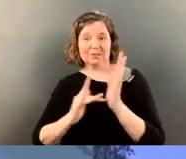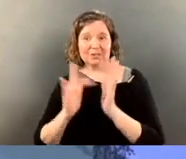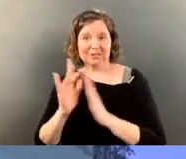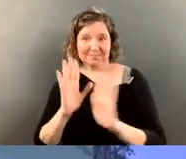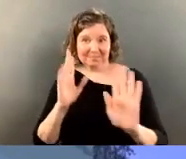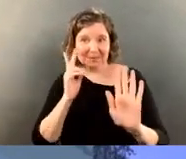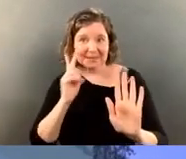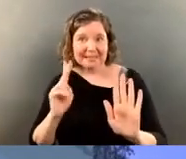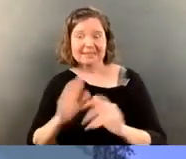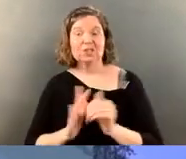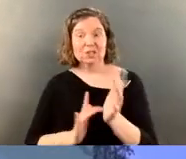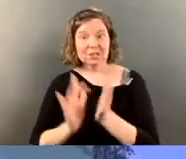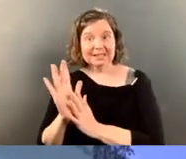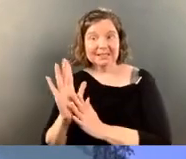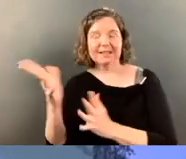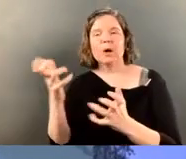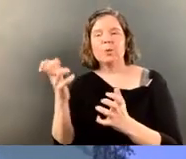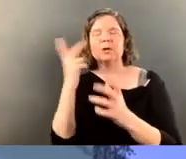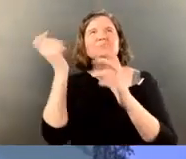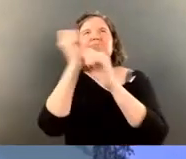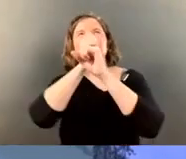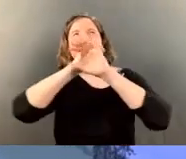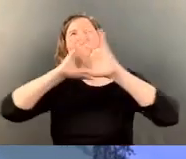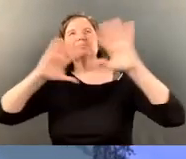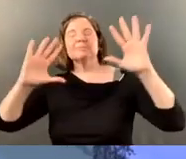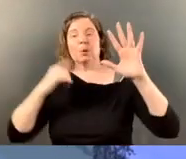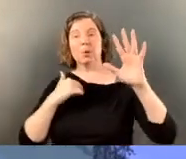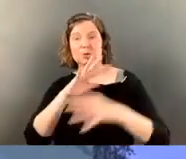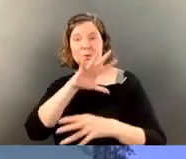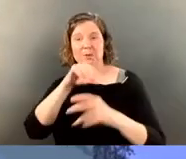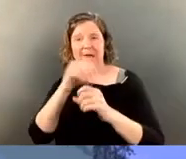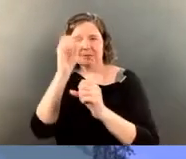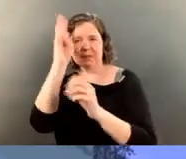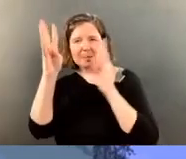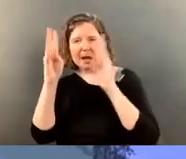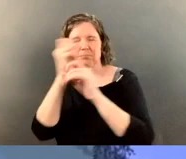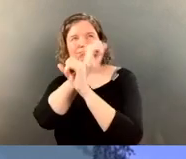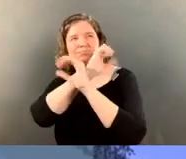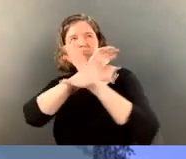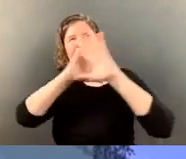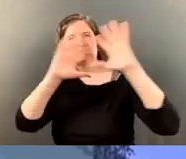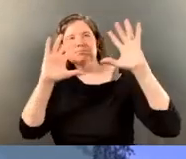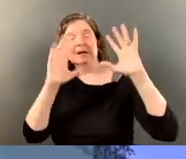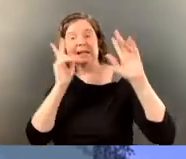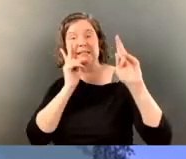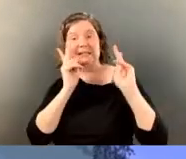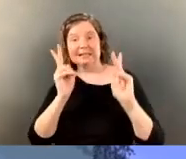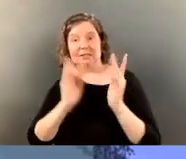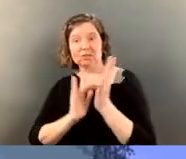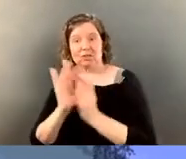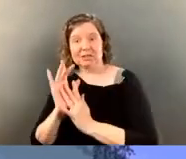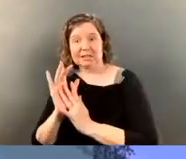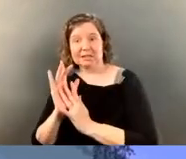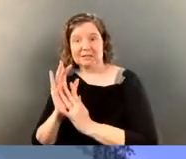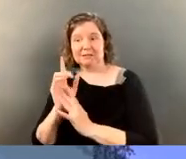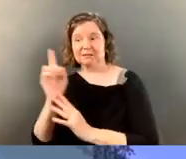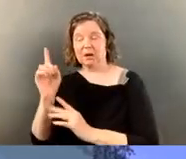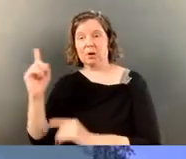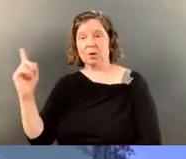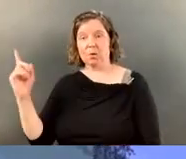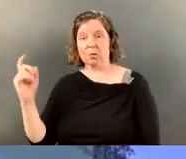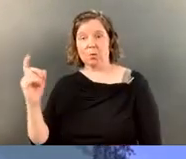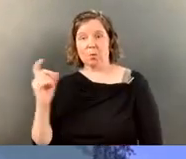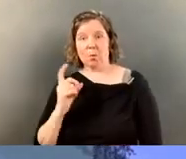See, Jesus, I want you to see him and I want you to engage your imaginations right now. And I want you to see Jesus